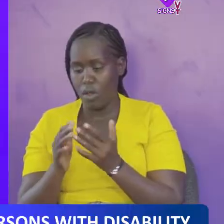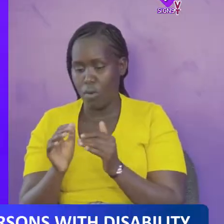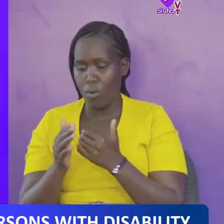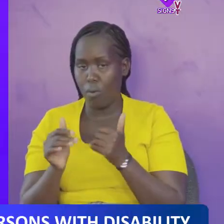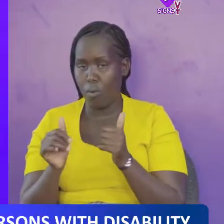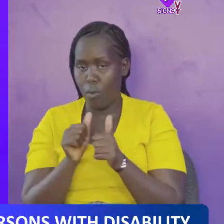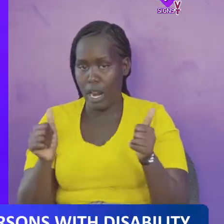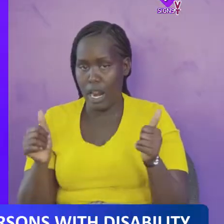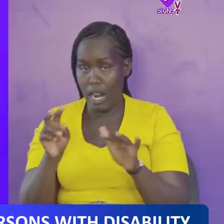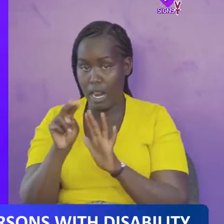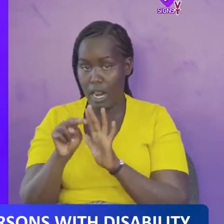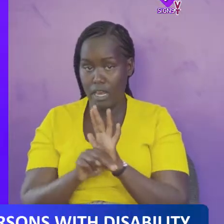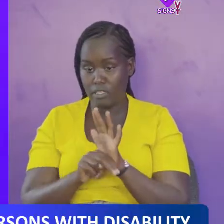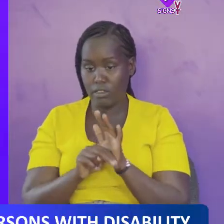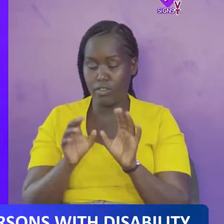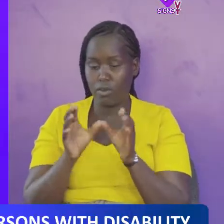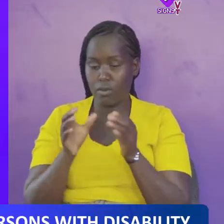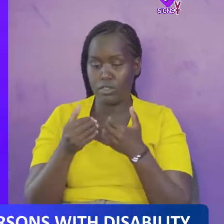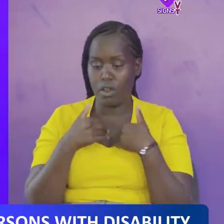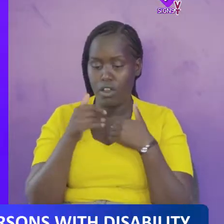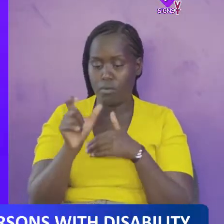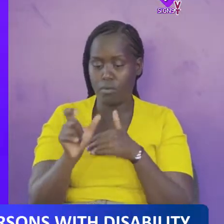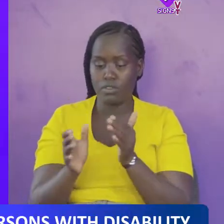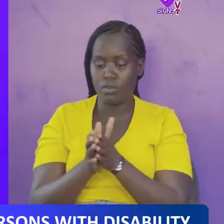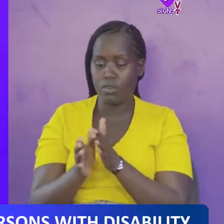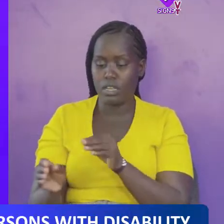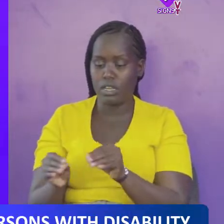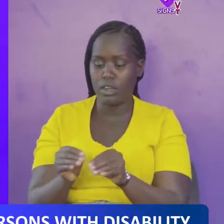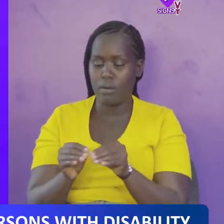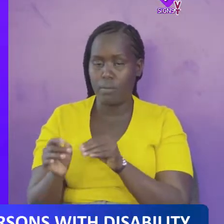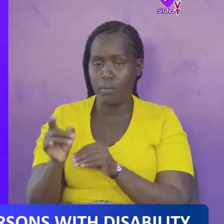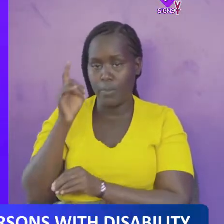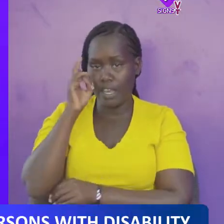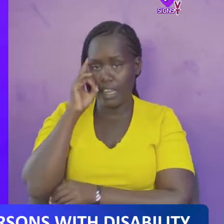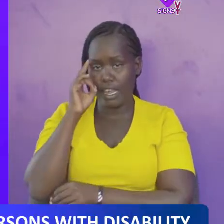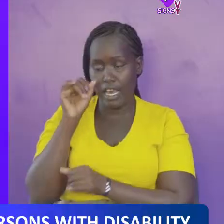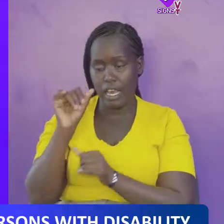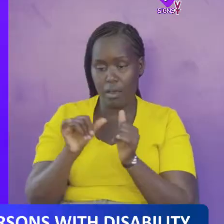have persons with disabilities, think of their welfare,